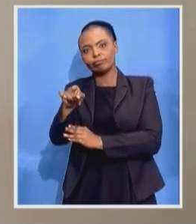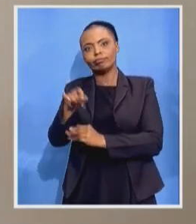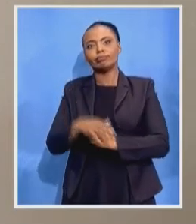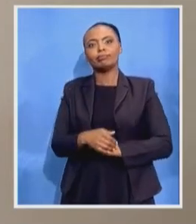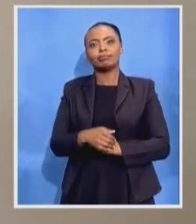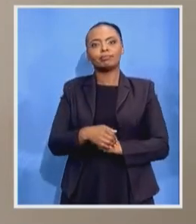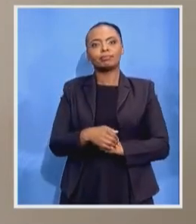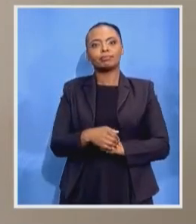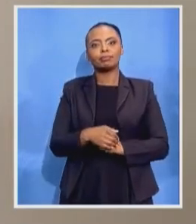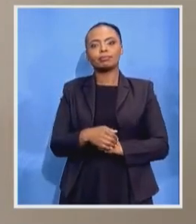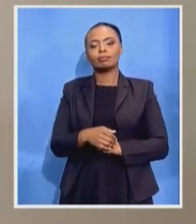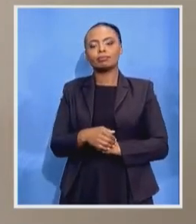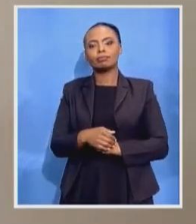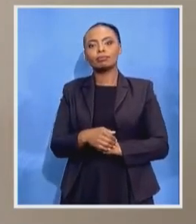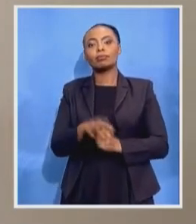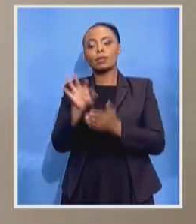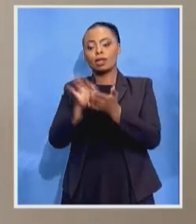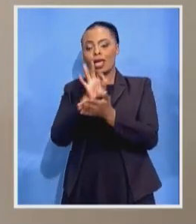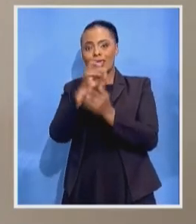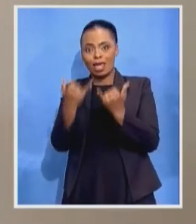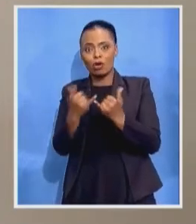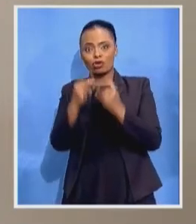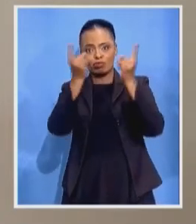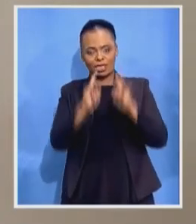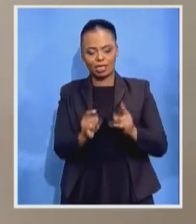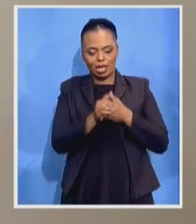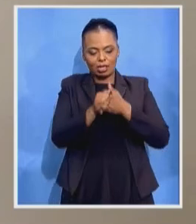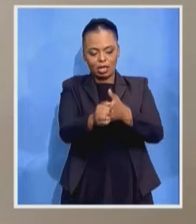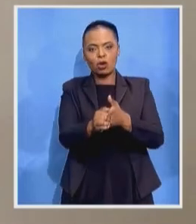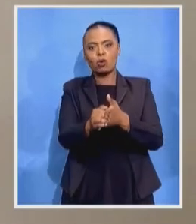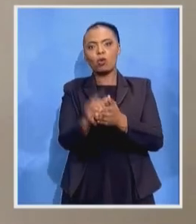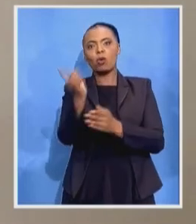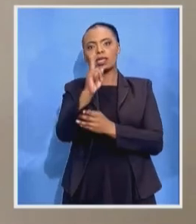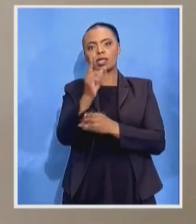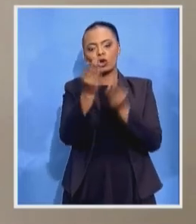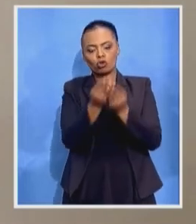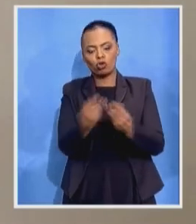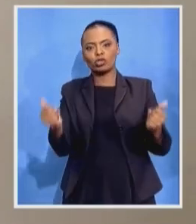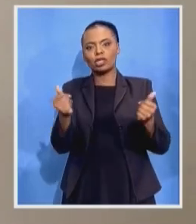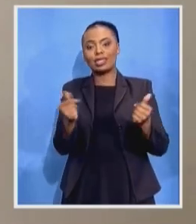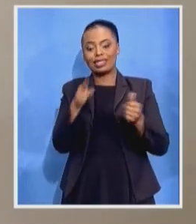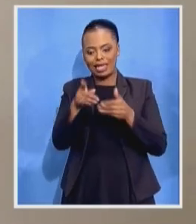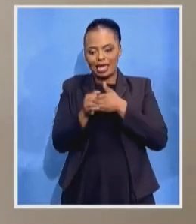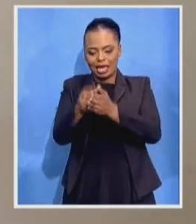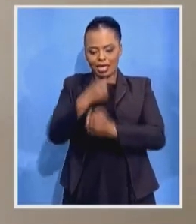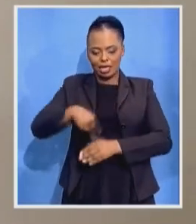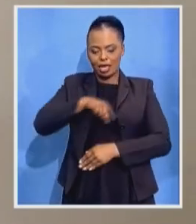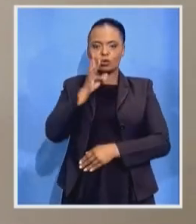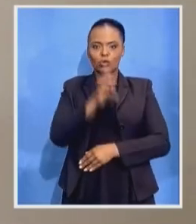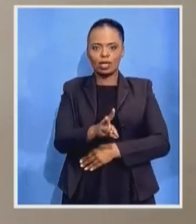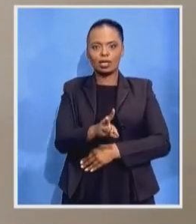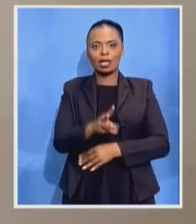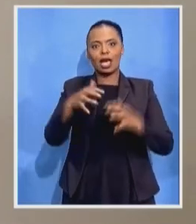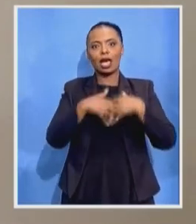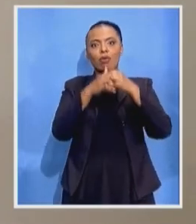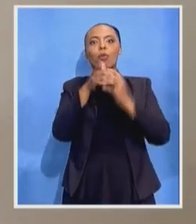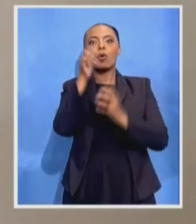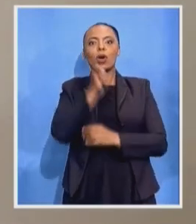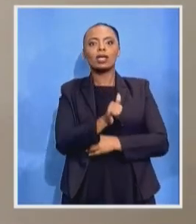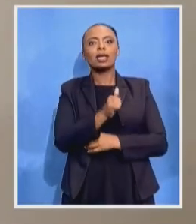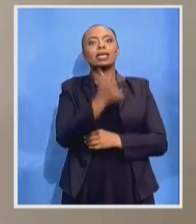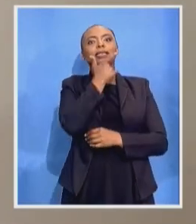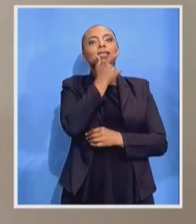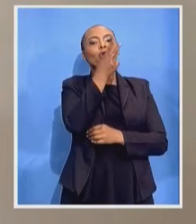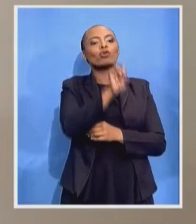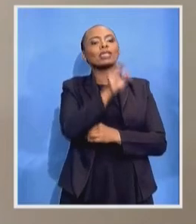National Congress resolutions adopted in December 2019 that as the SACP will not accept